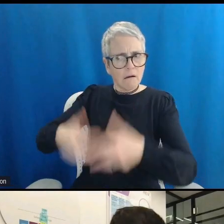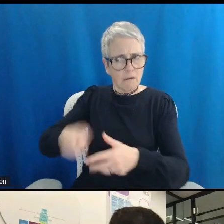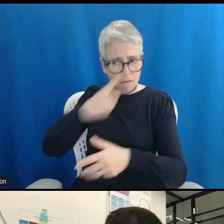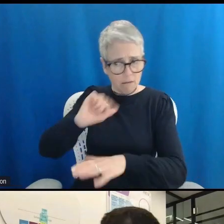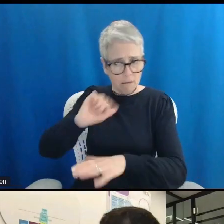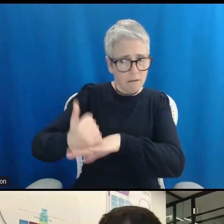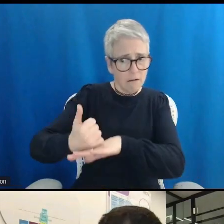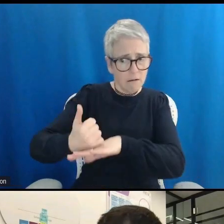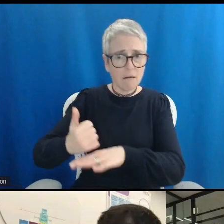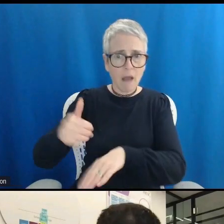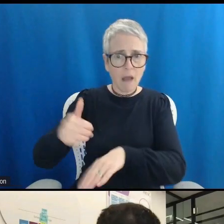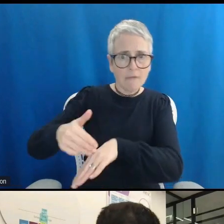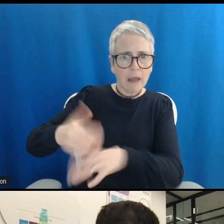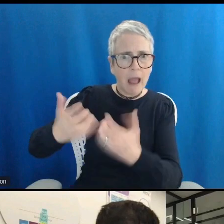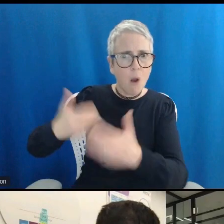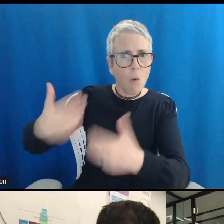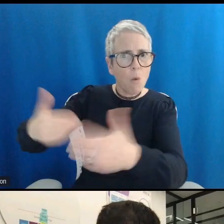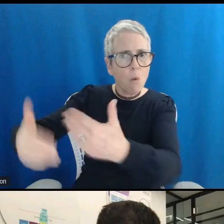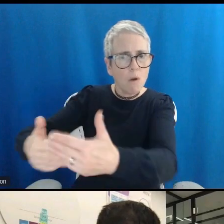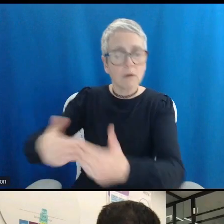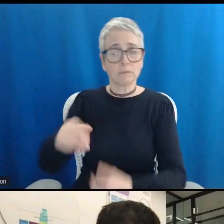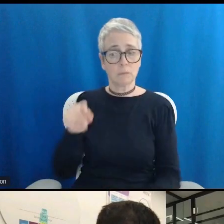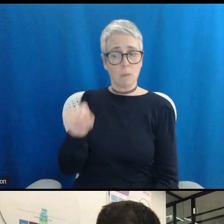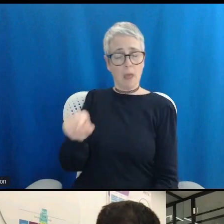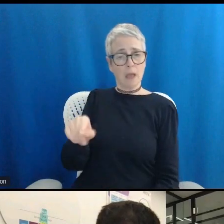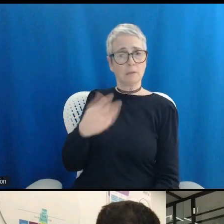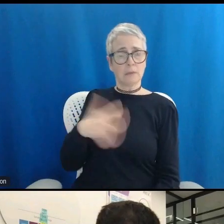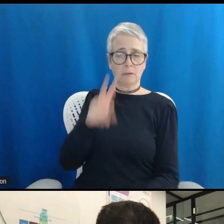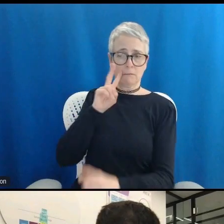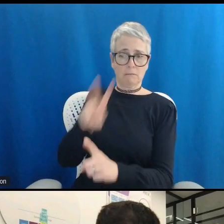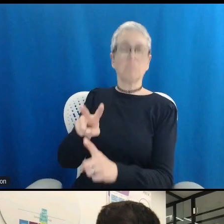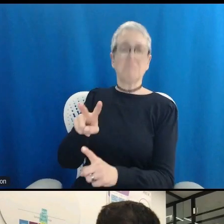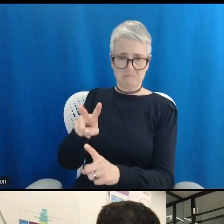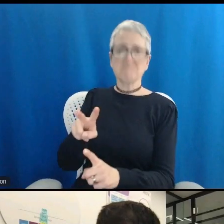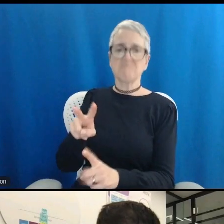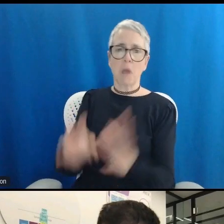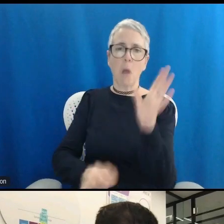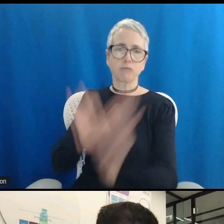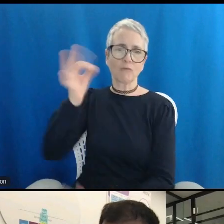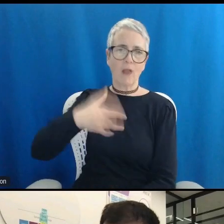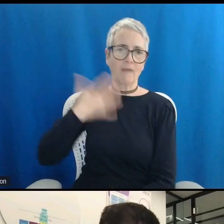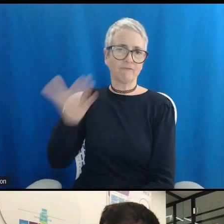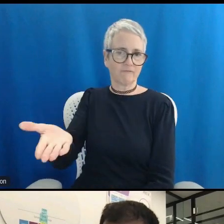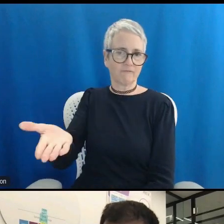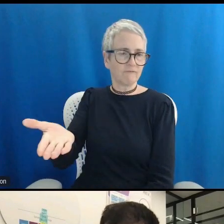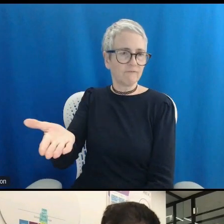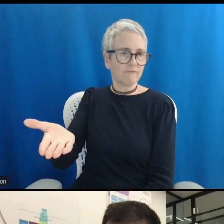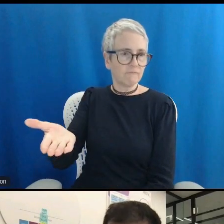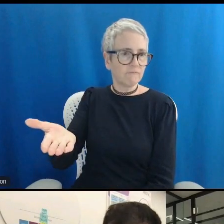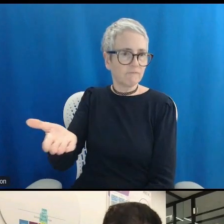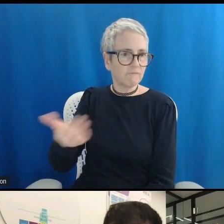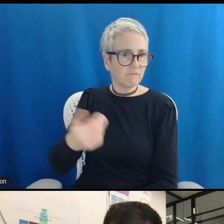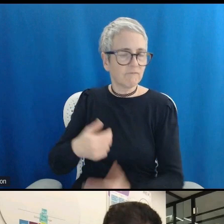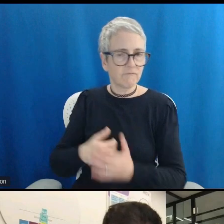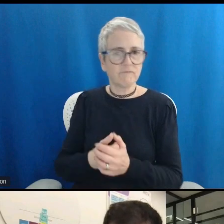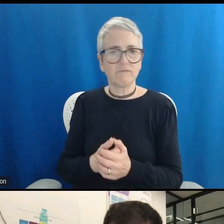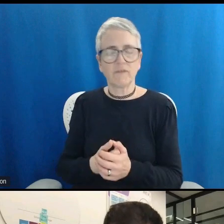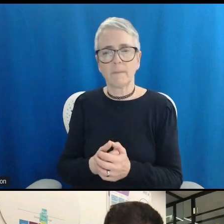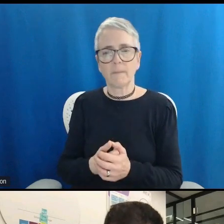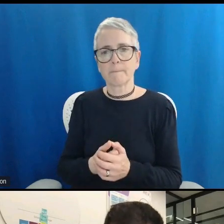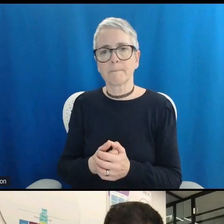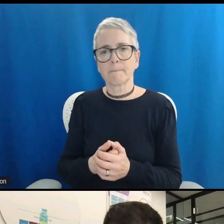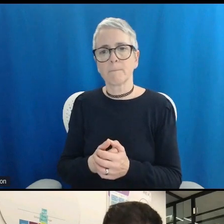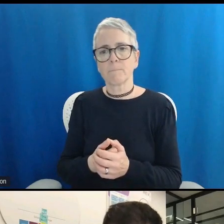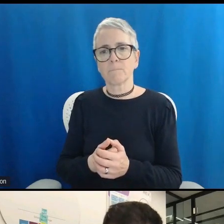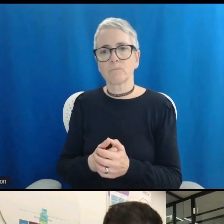we've evidenced the quality of life improvements of ventures. So it's really easy in the disability